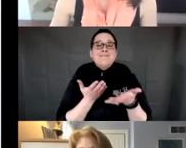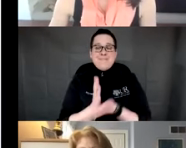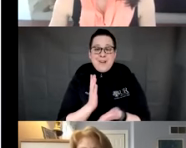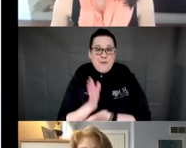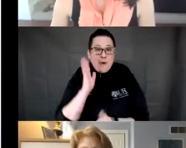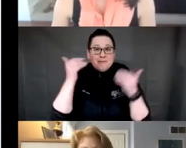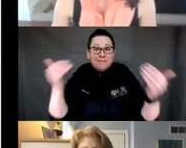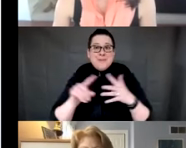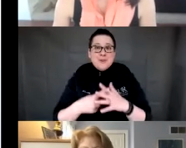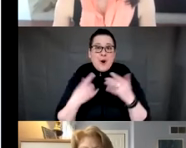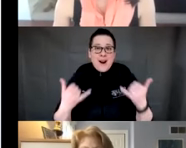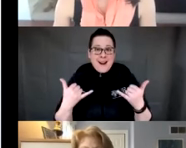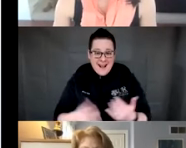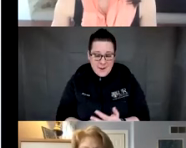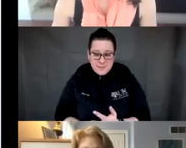So we can get started now.